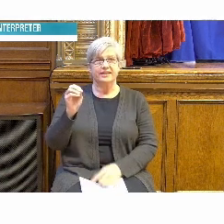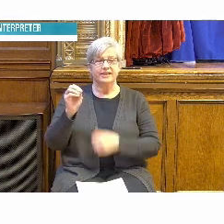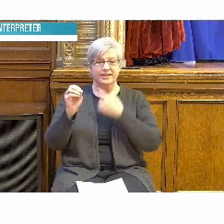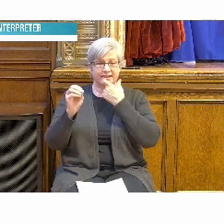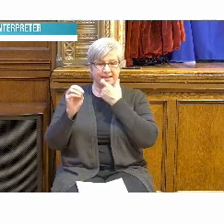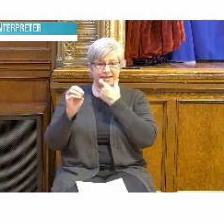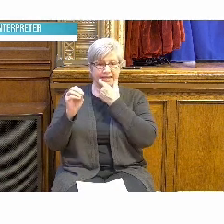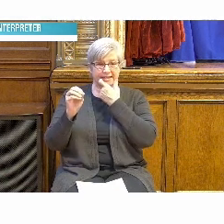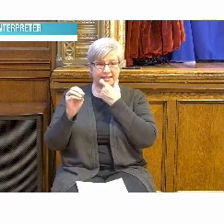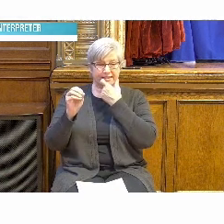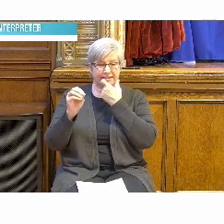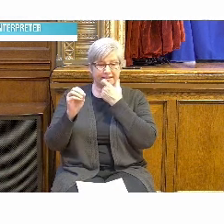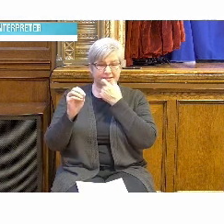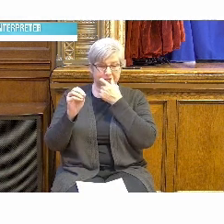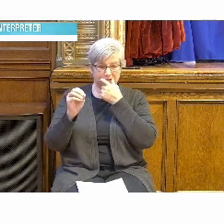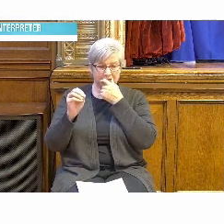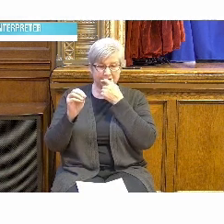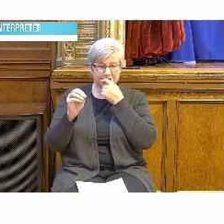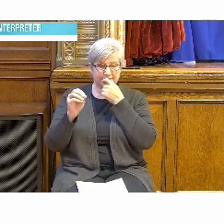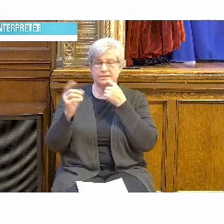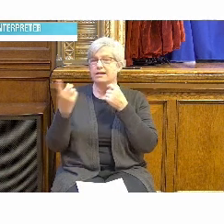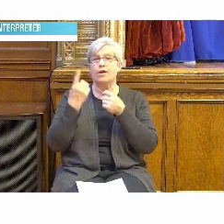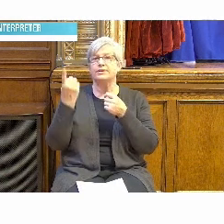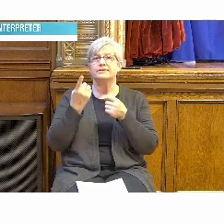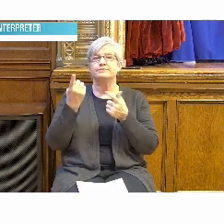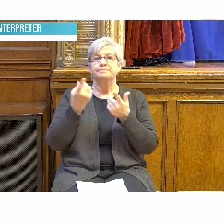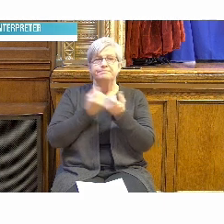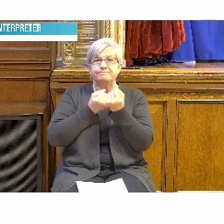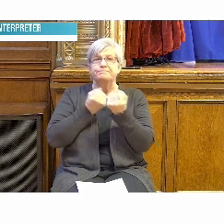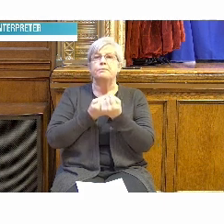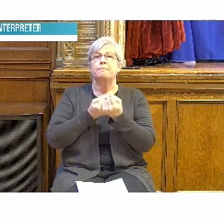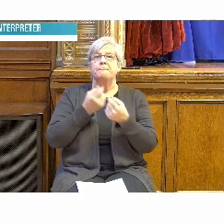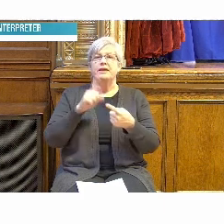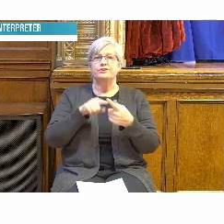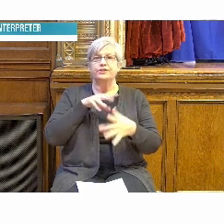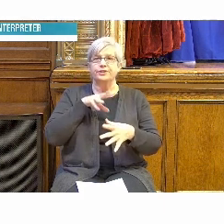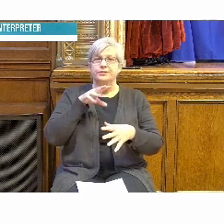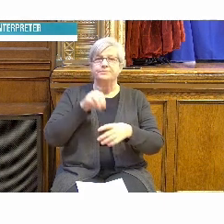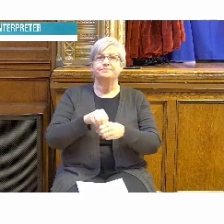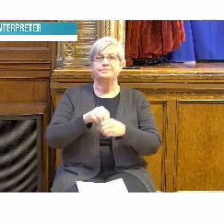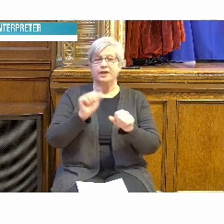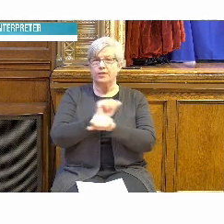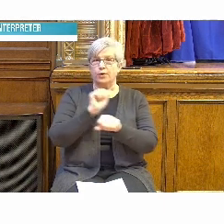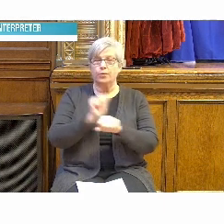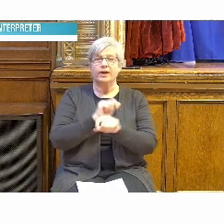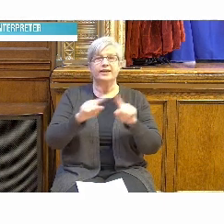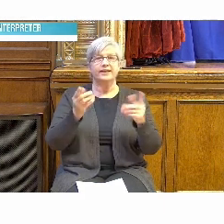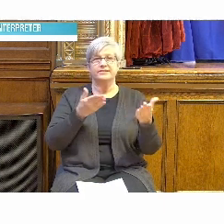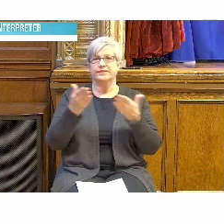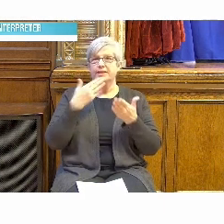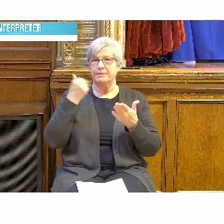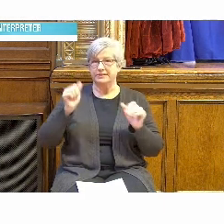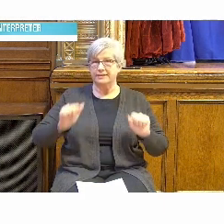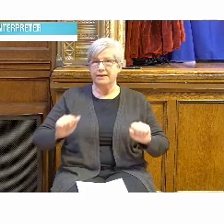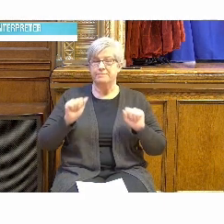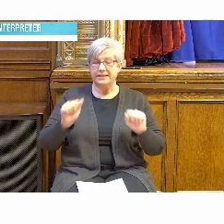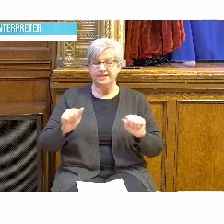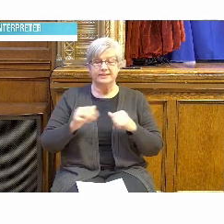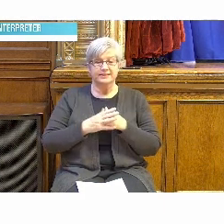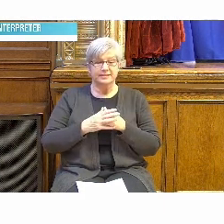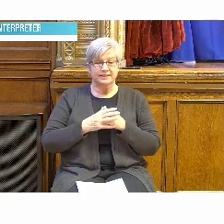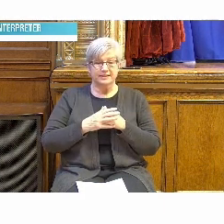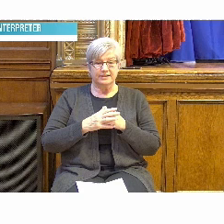like everybody, every other commissioner is very much committed to being on this commission and to serving to the best of our abilities.